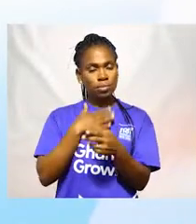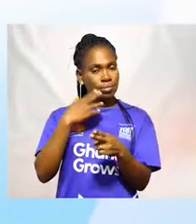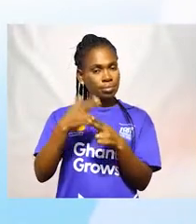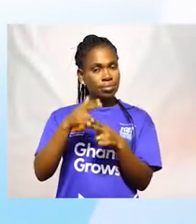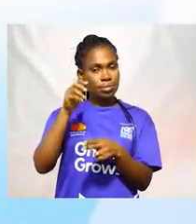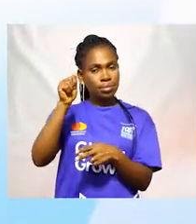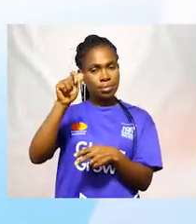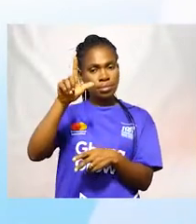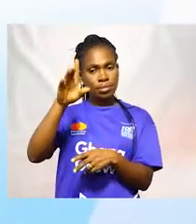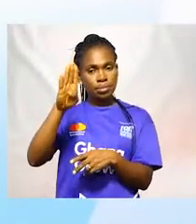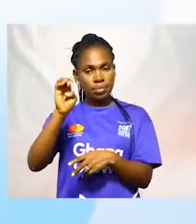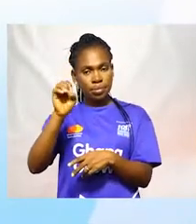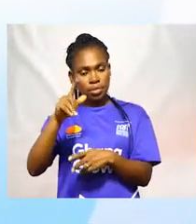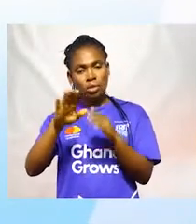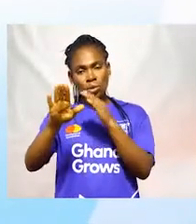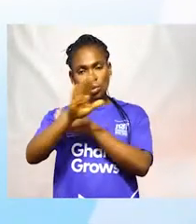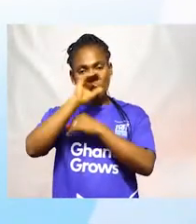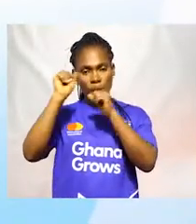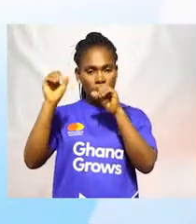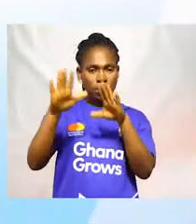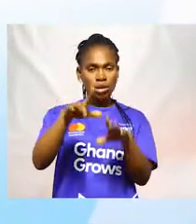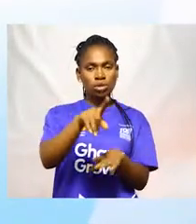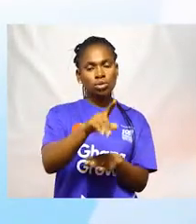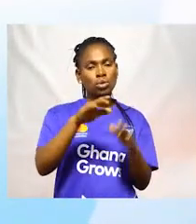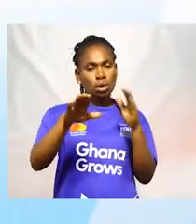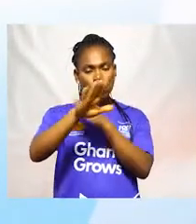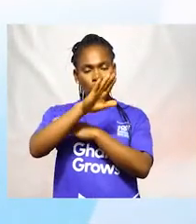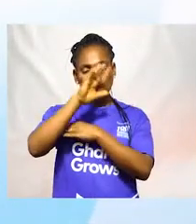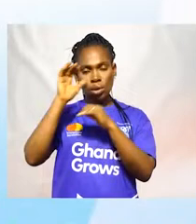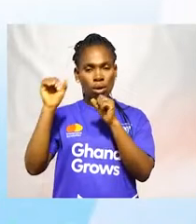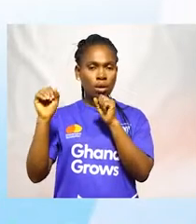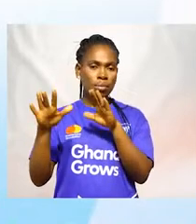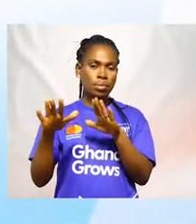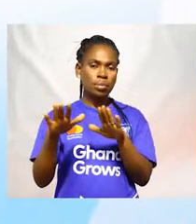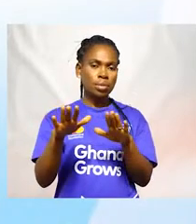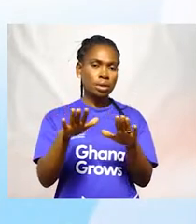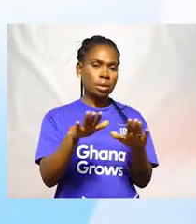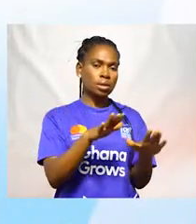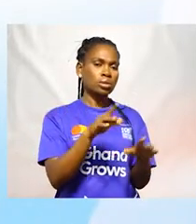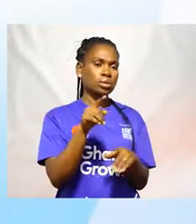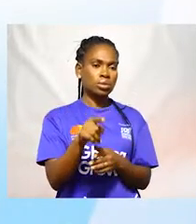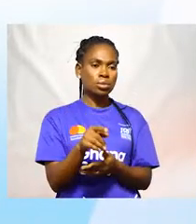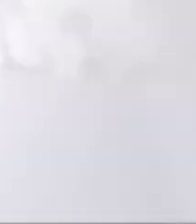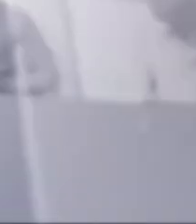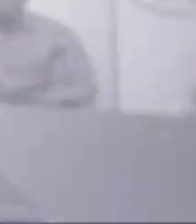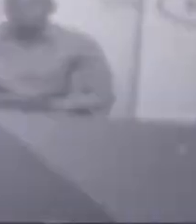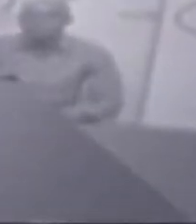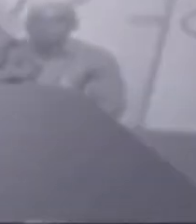signing off and saying God bless you, God bless you, and God bless you.